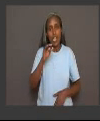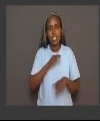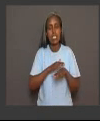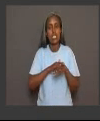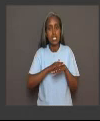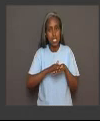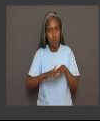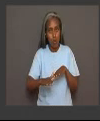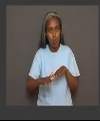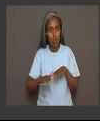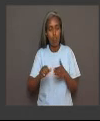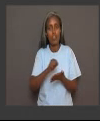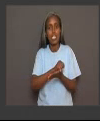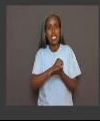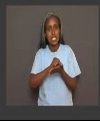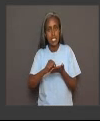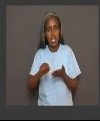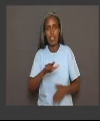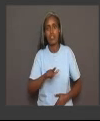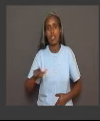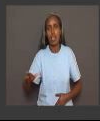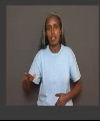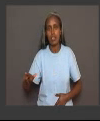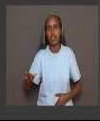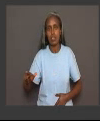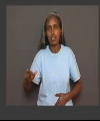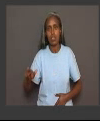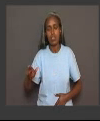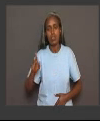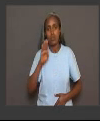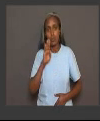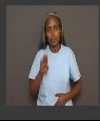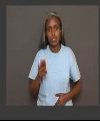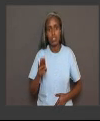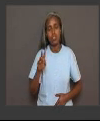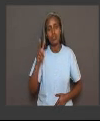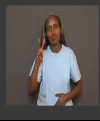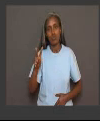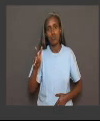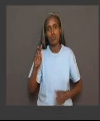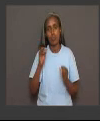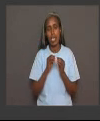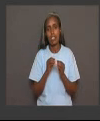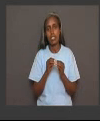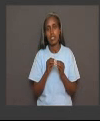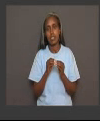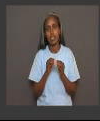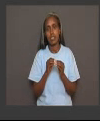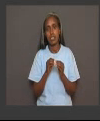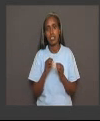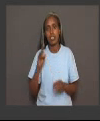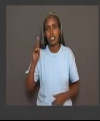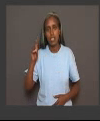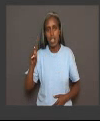slope of the secant line to be 2 plus